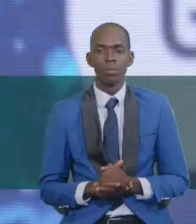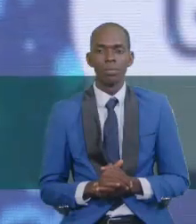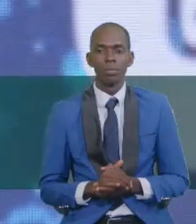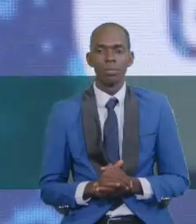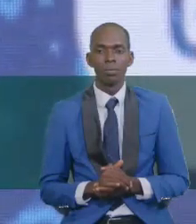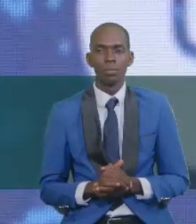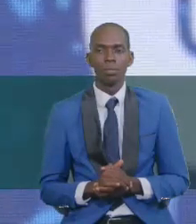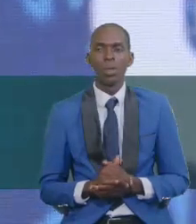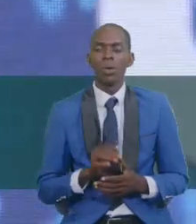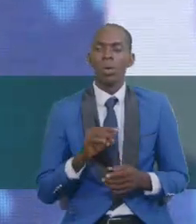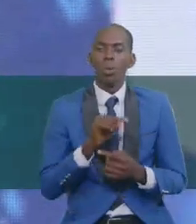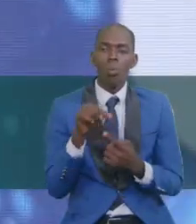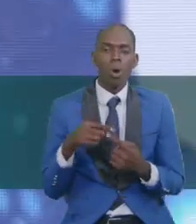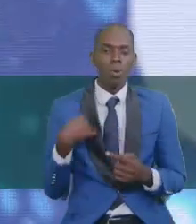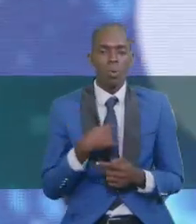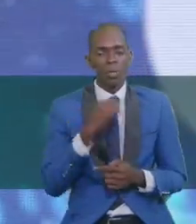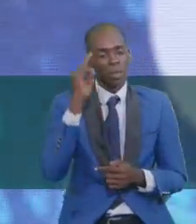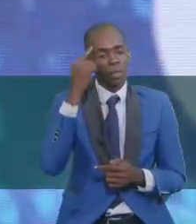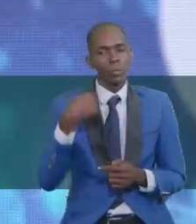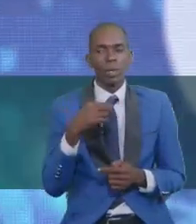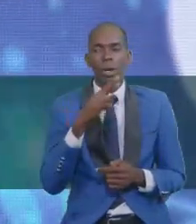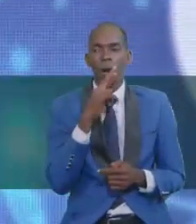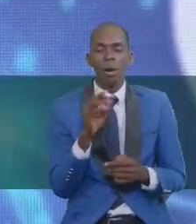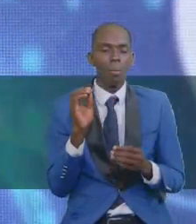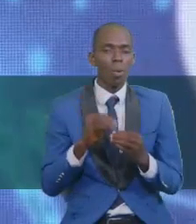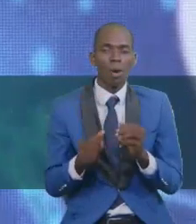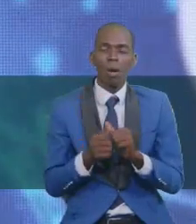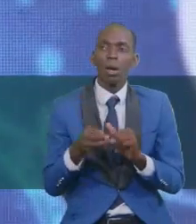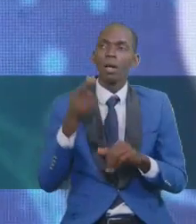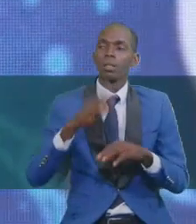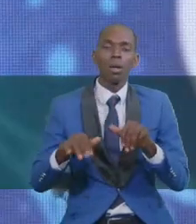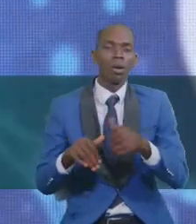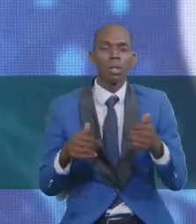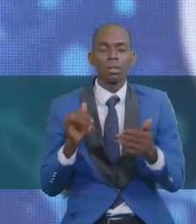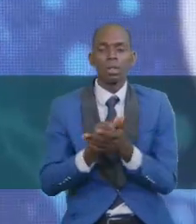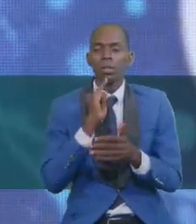When we think we're higher than everybody else, that's pride, that's not humility.